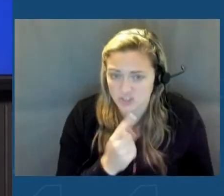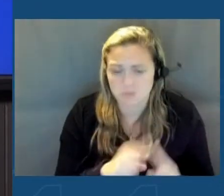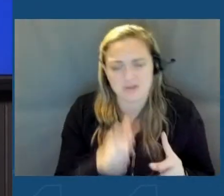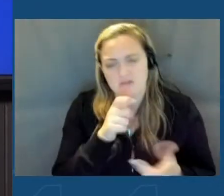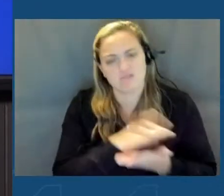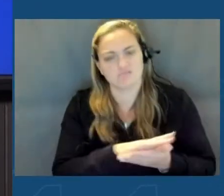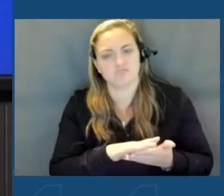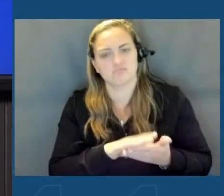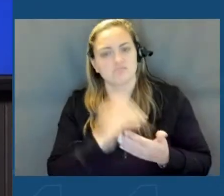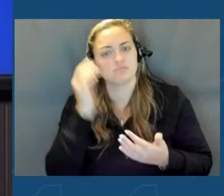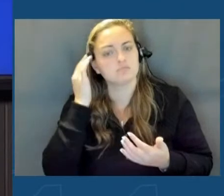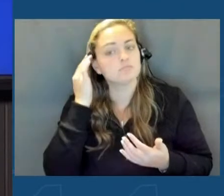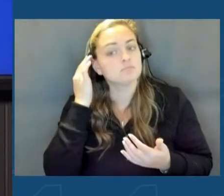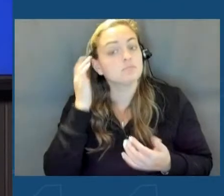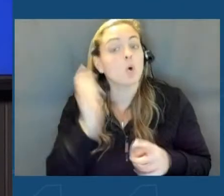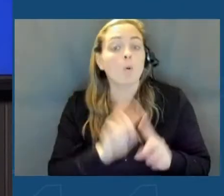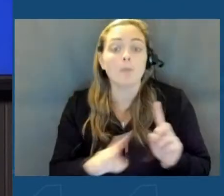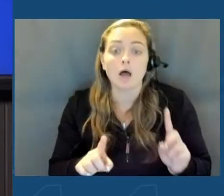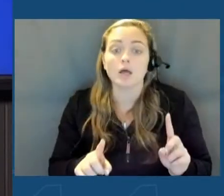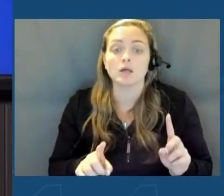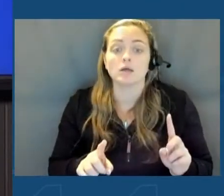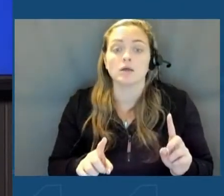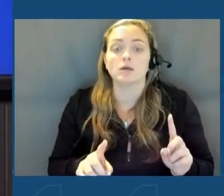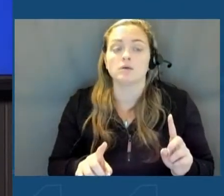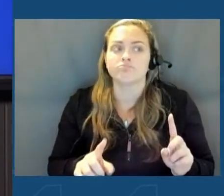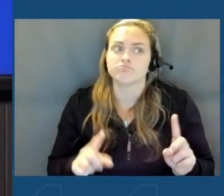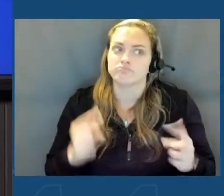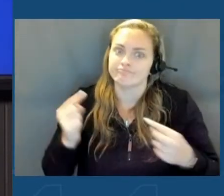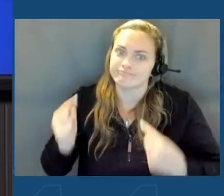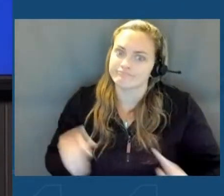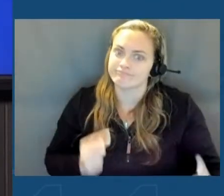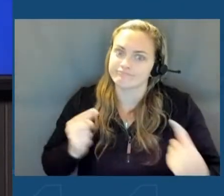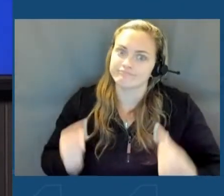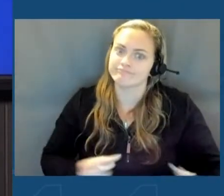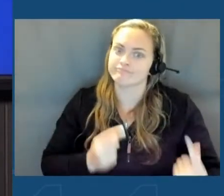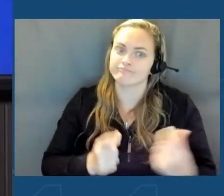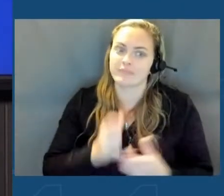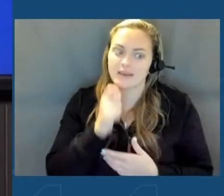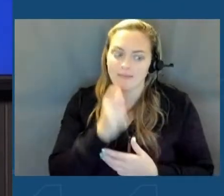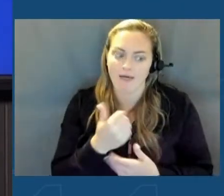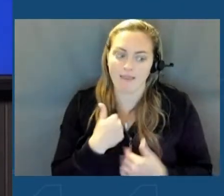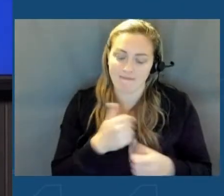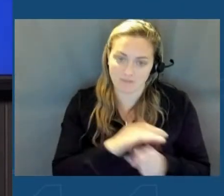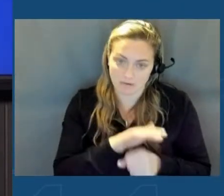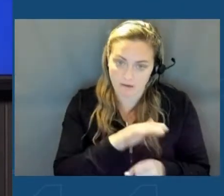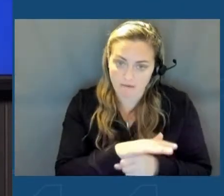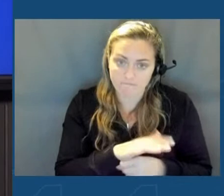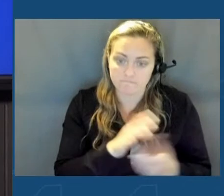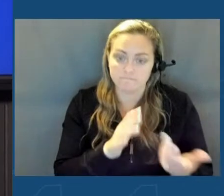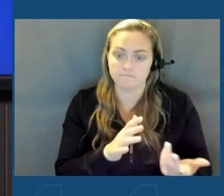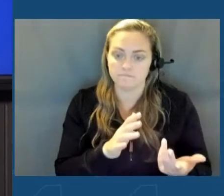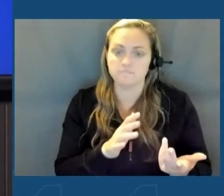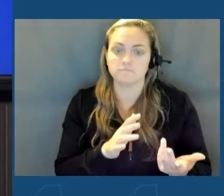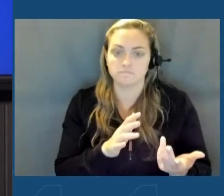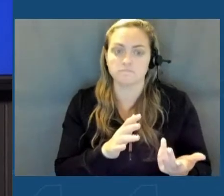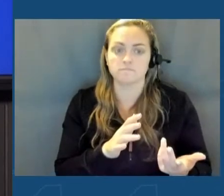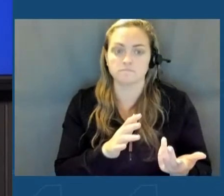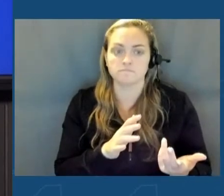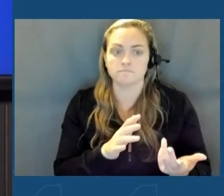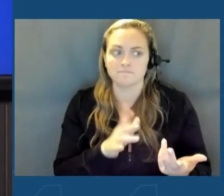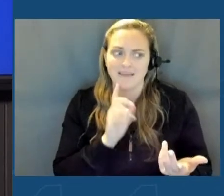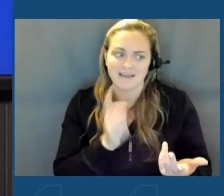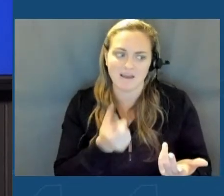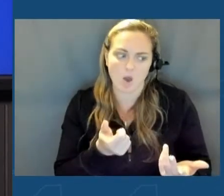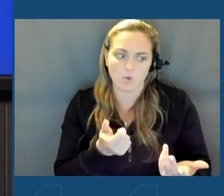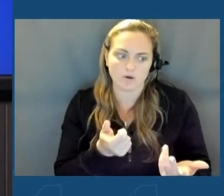unpleasant. But, you know, we have been struggling with not having enough doses. And our obligation